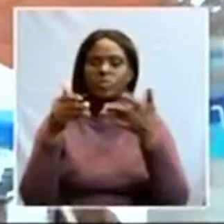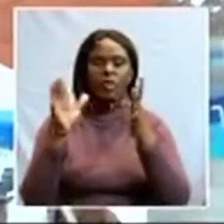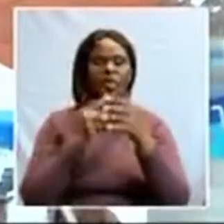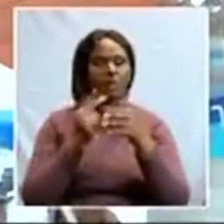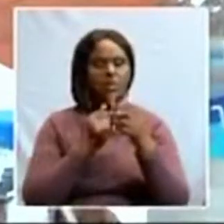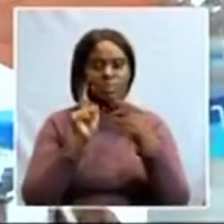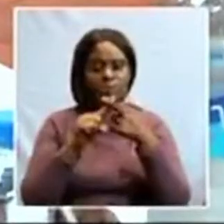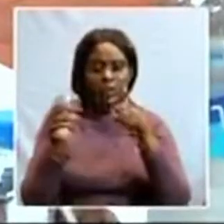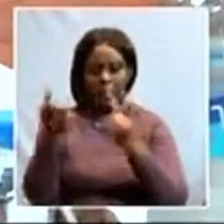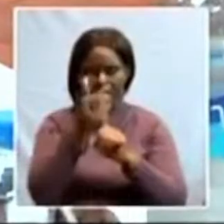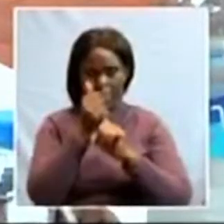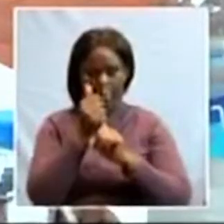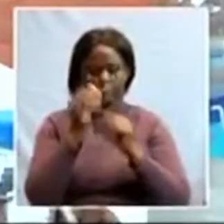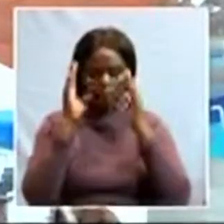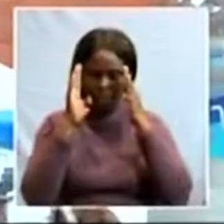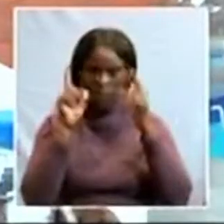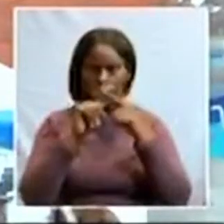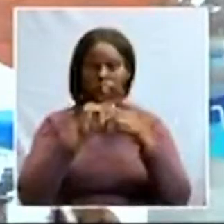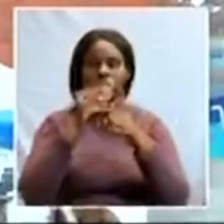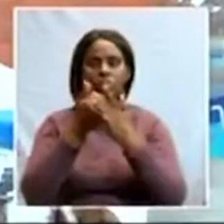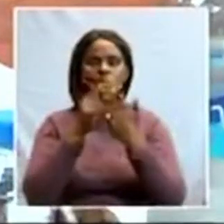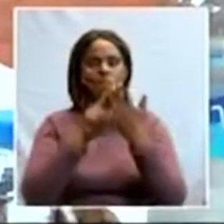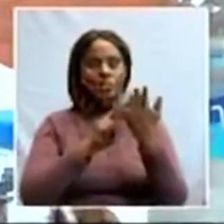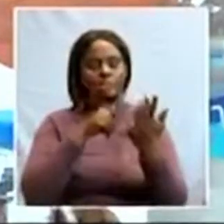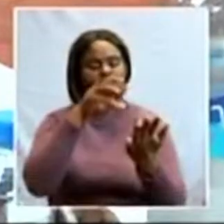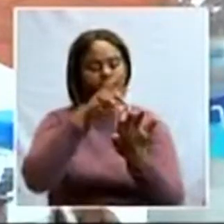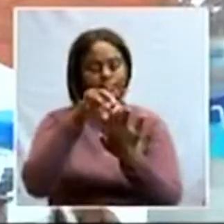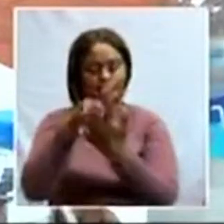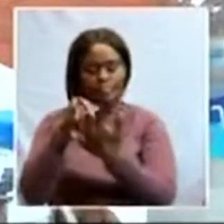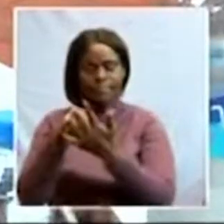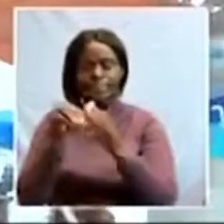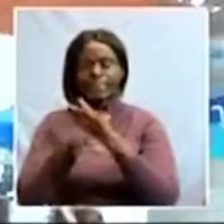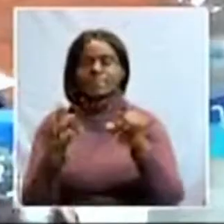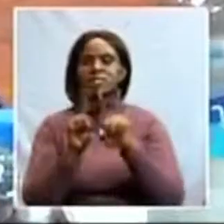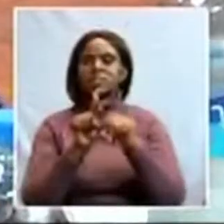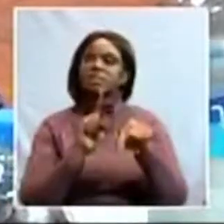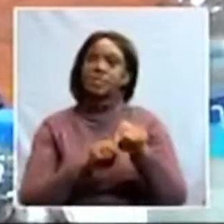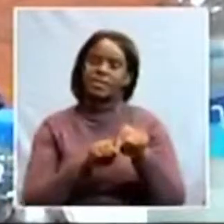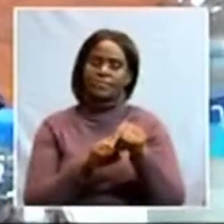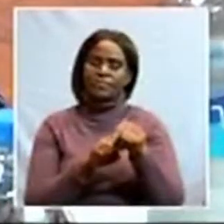us to attend to all the reported cases at the same time.